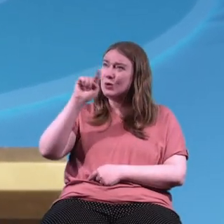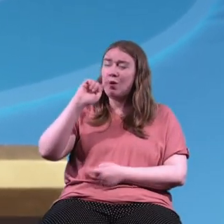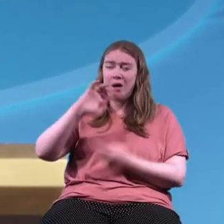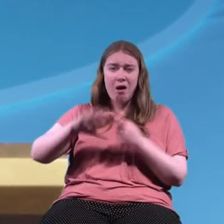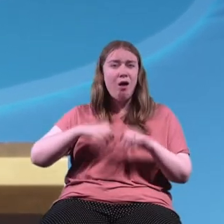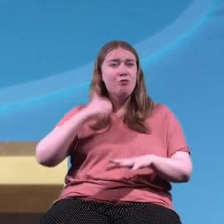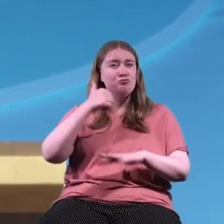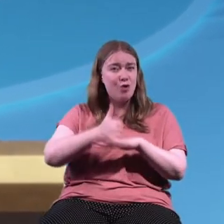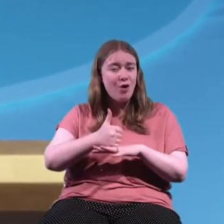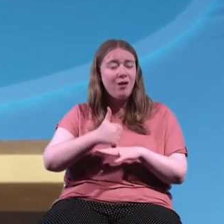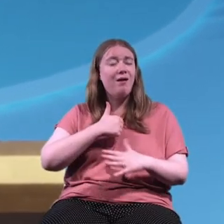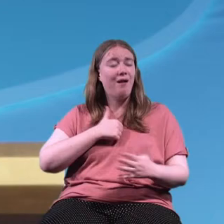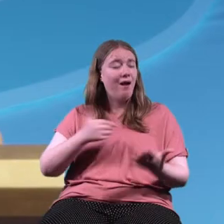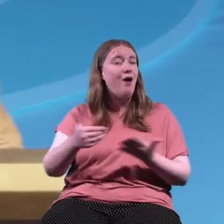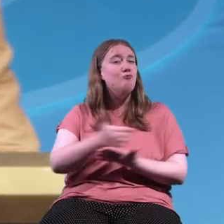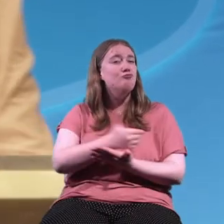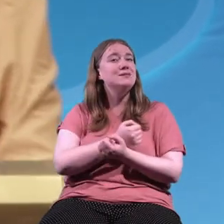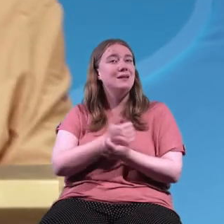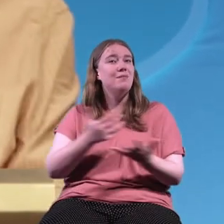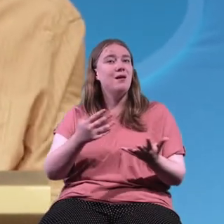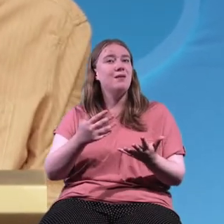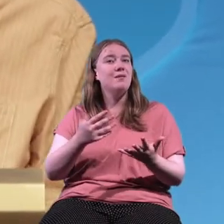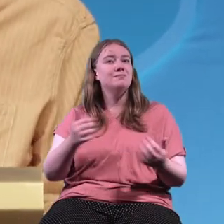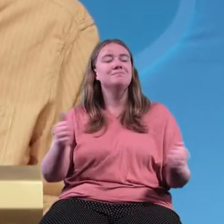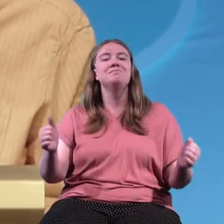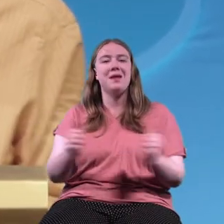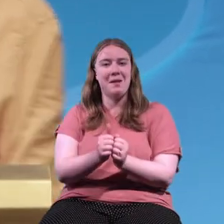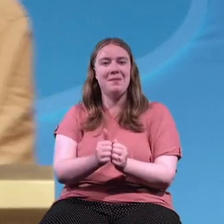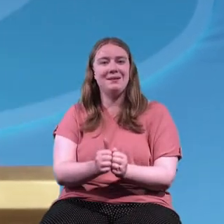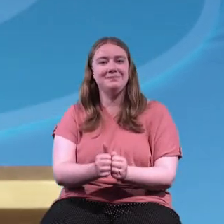redeemer. Amen.